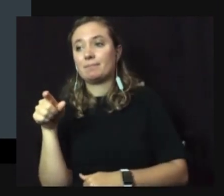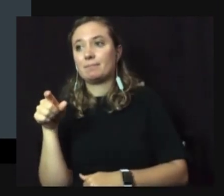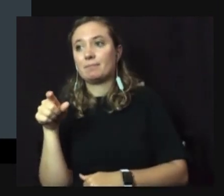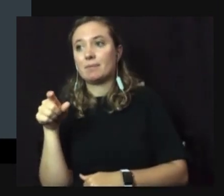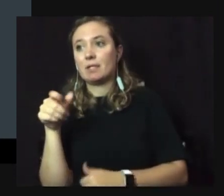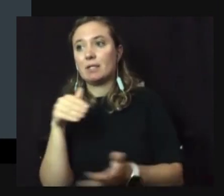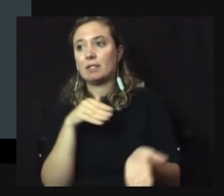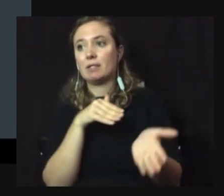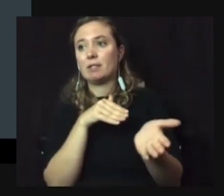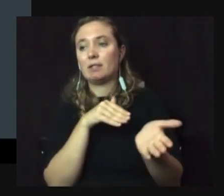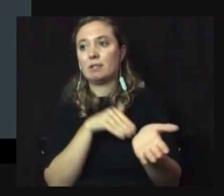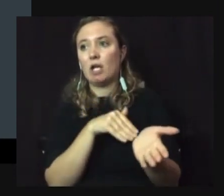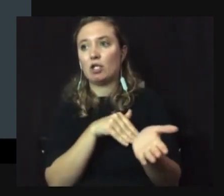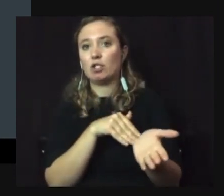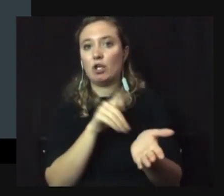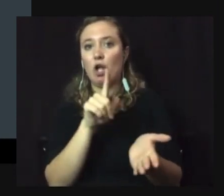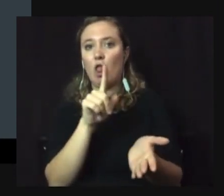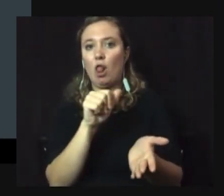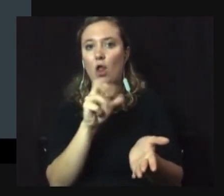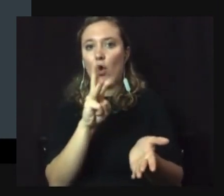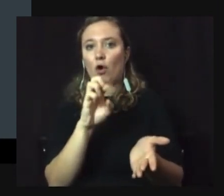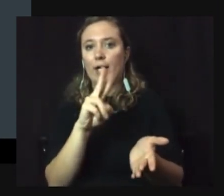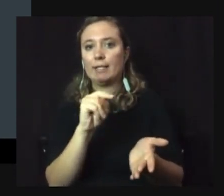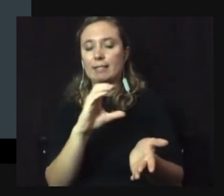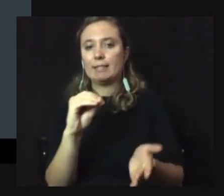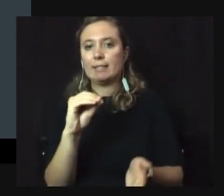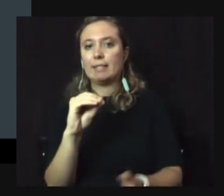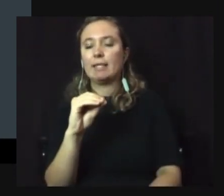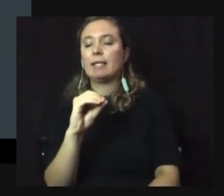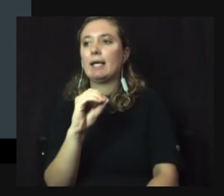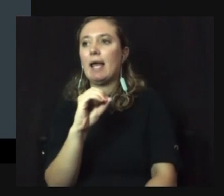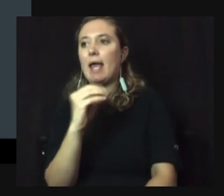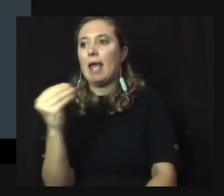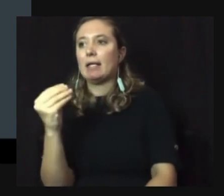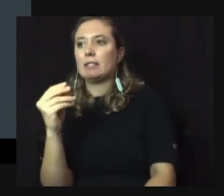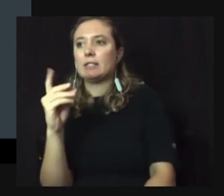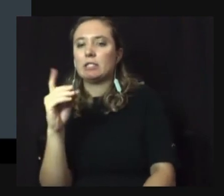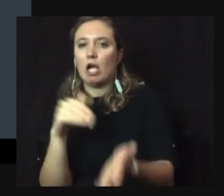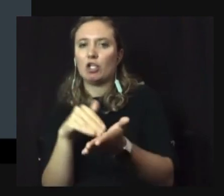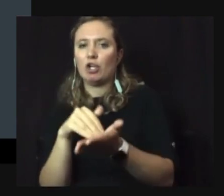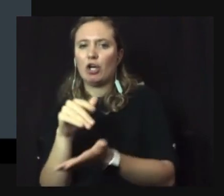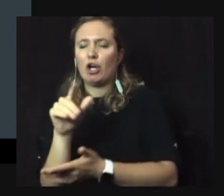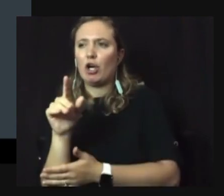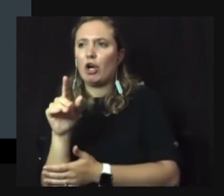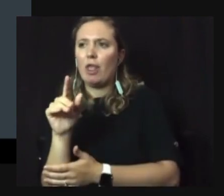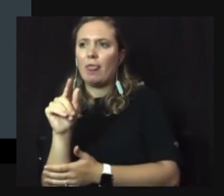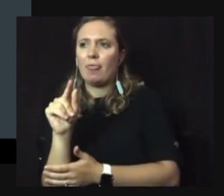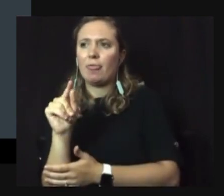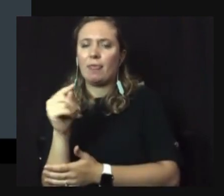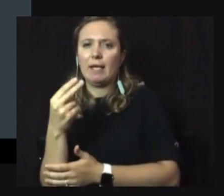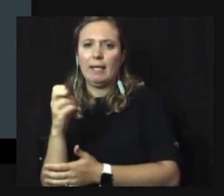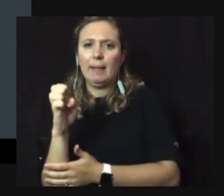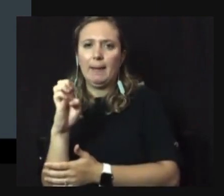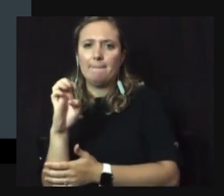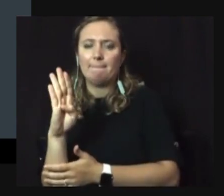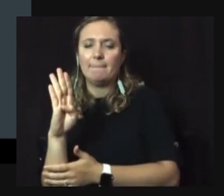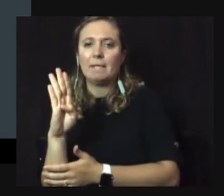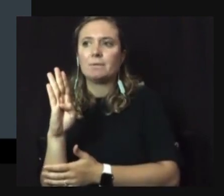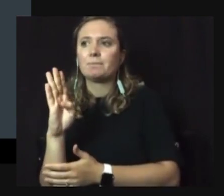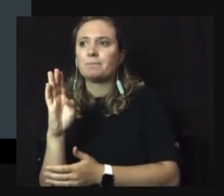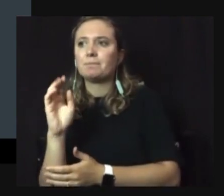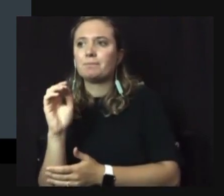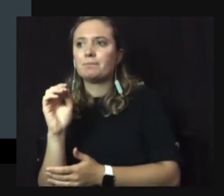Lawrence and Dr. Feed are the authors of these, and the art was done by Raw